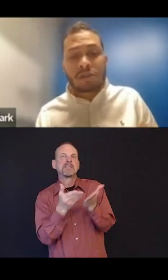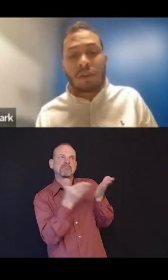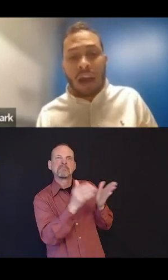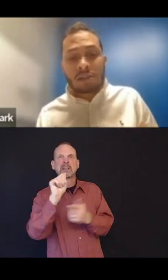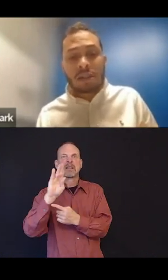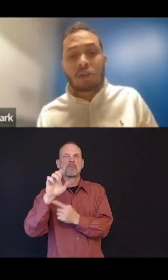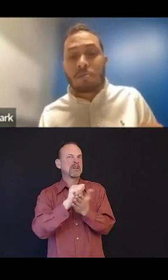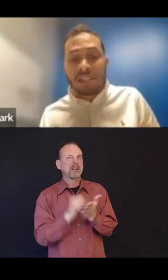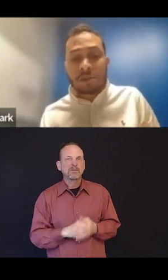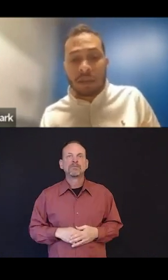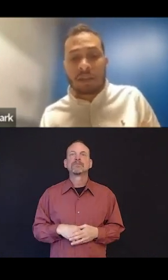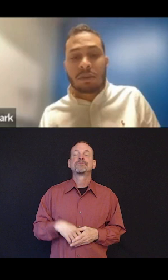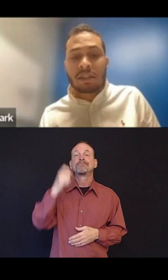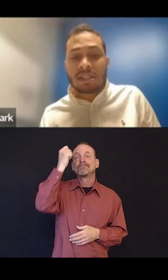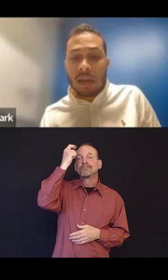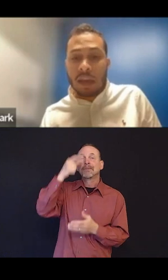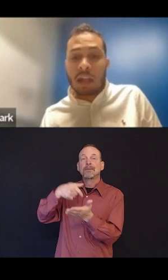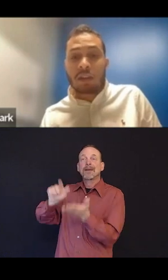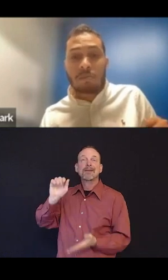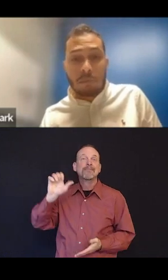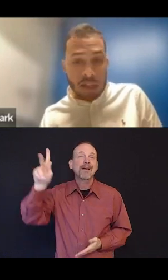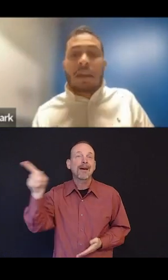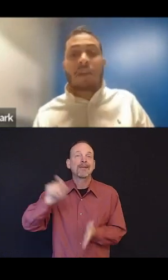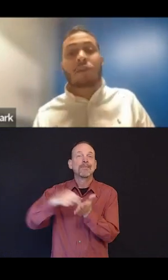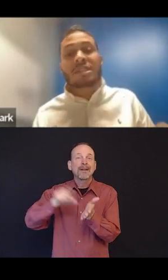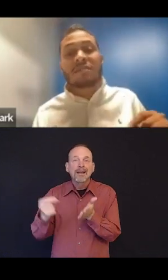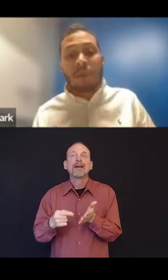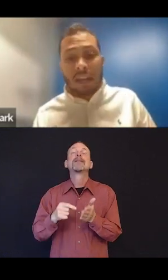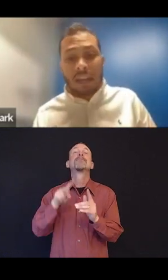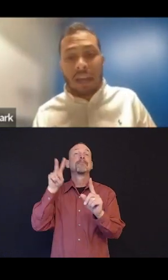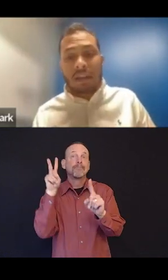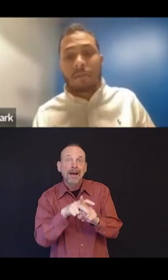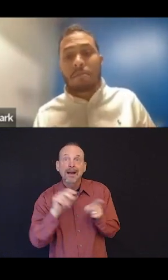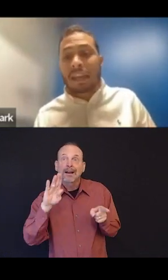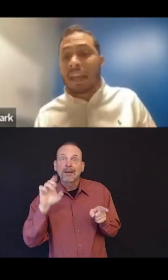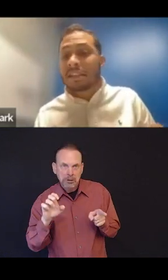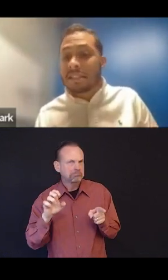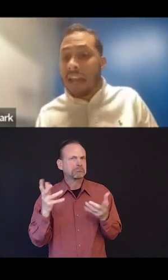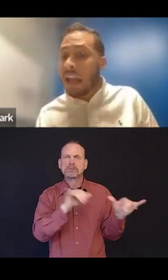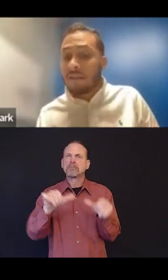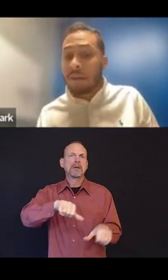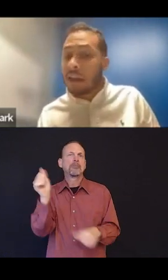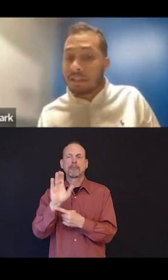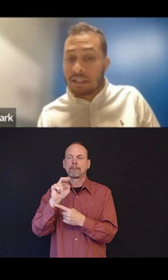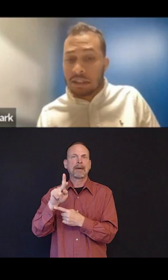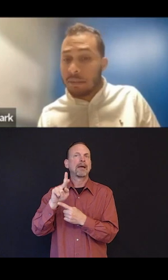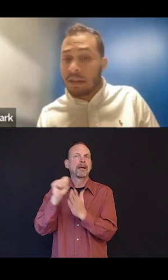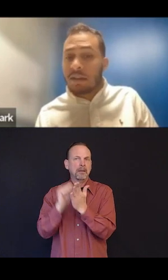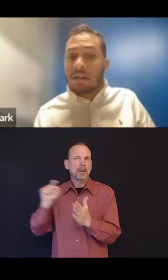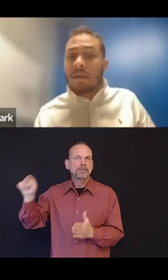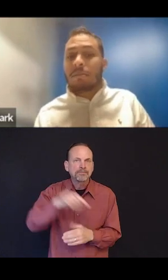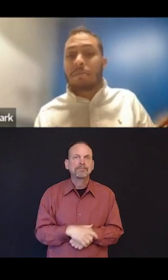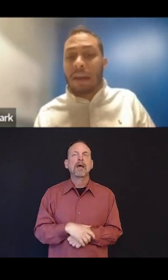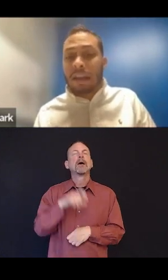to use for housing, you must spend it within the same calendar month. If you receive Medicaid, Medicaid does not have a balance